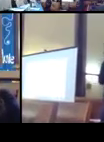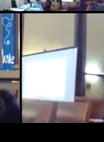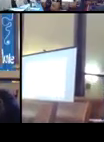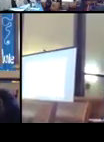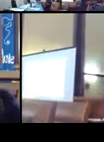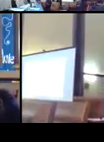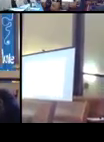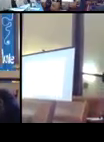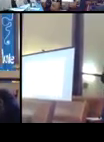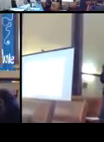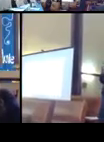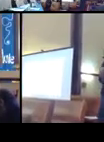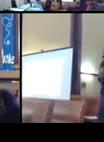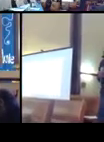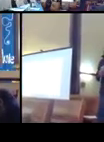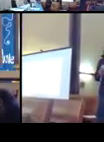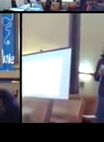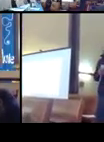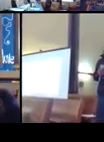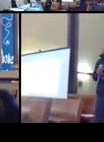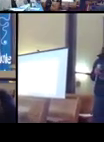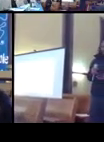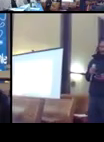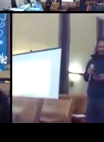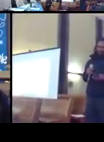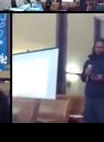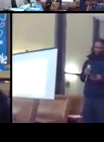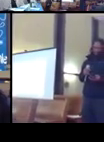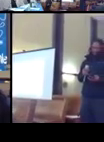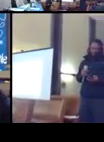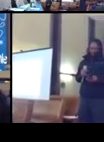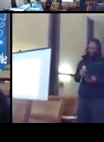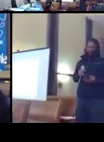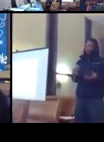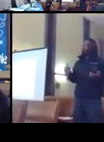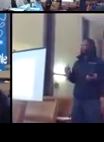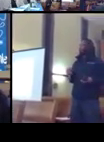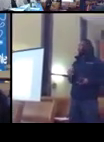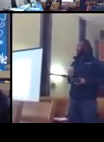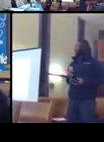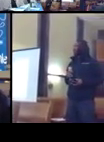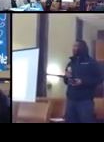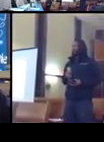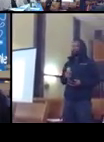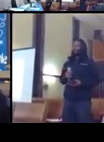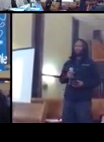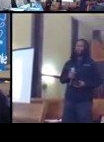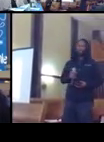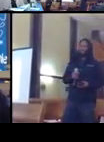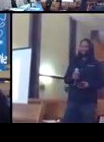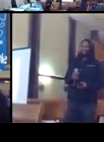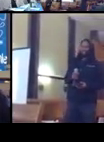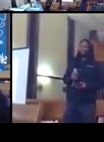guess the best thing to do is just fill my story. Right. I like to start with, thank you for taking the time